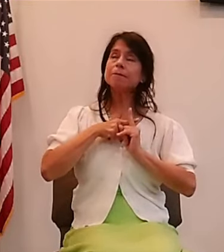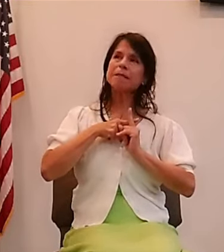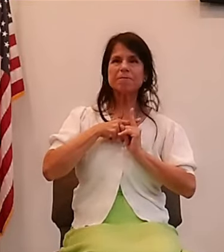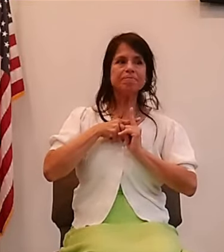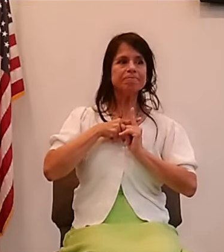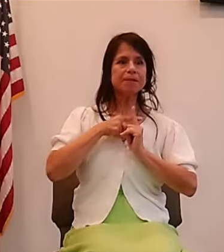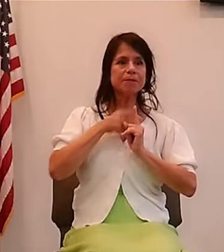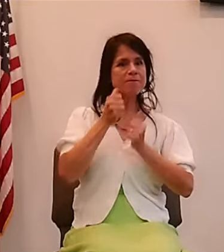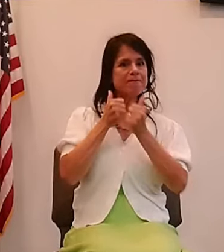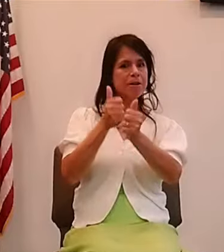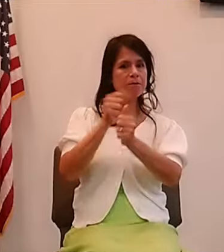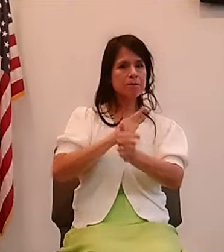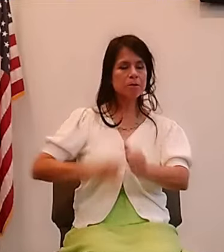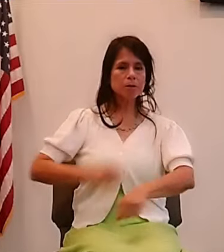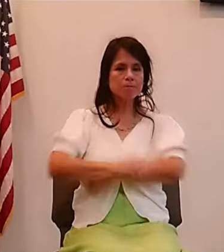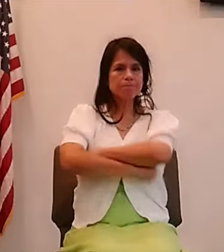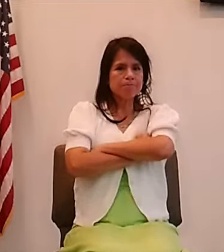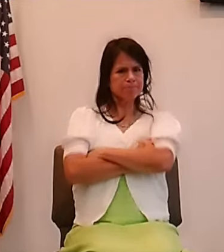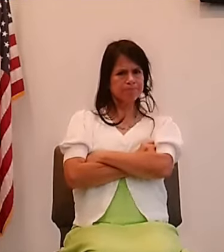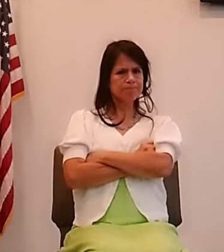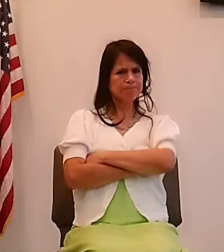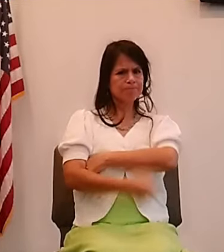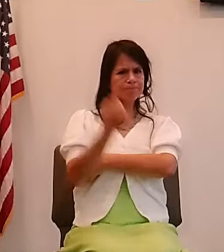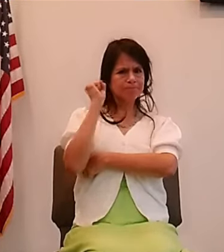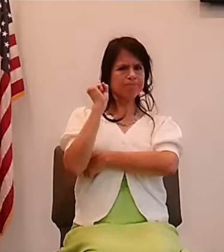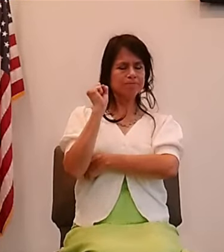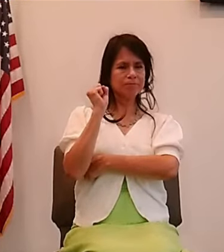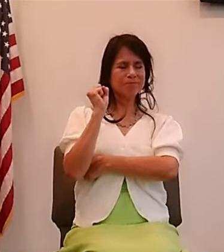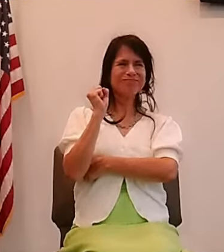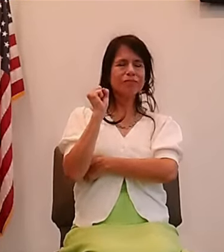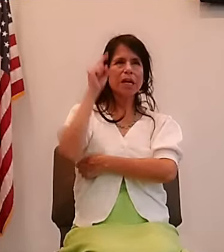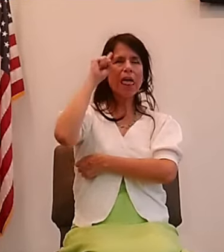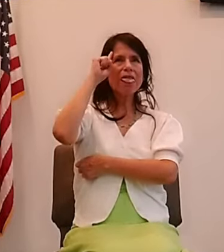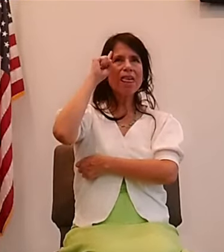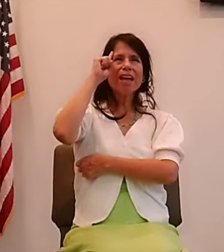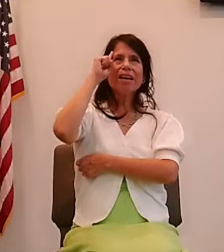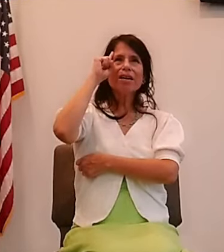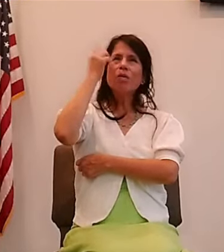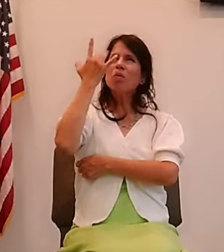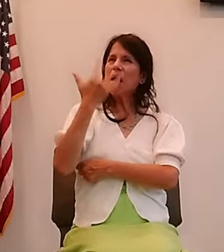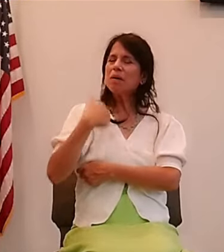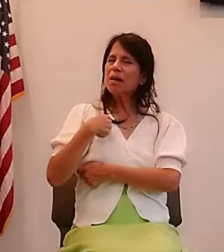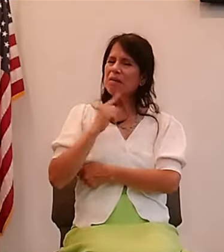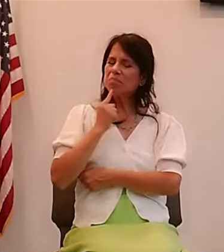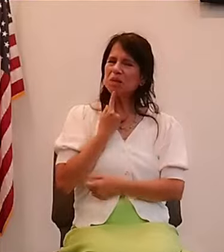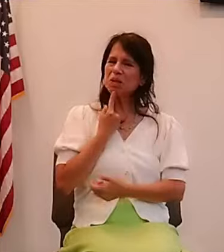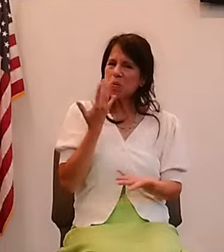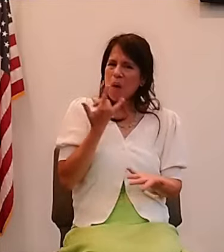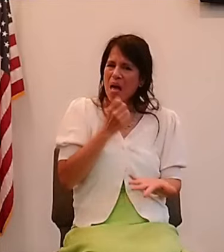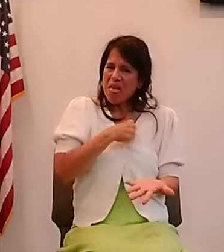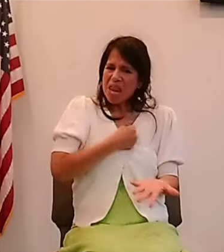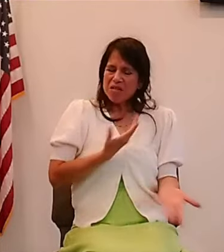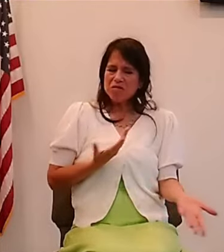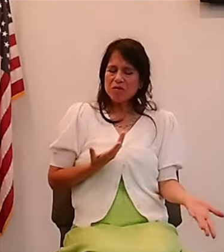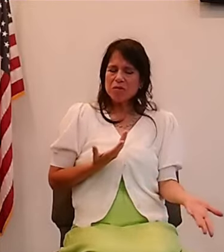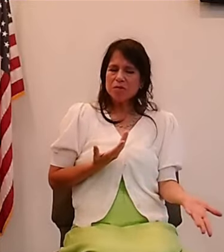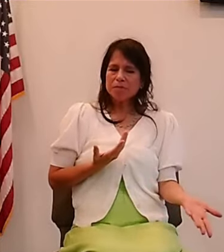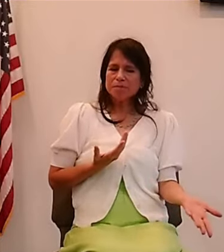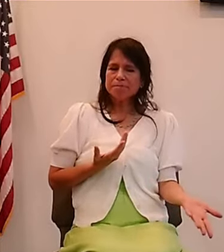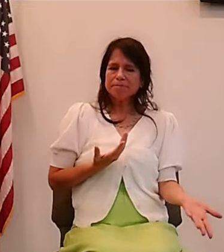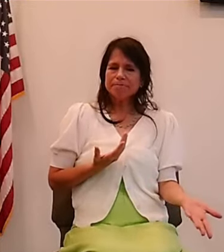And I believe a large part of that bitterness for myself comes because